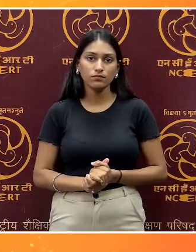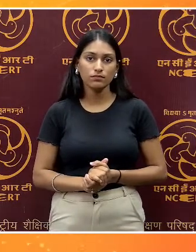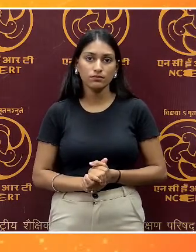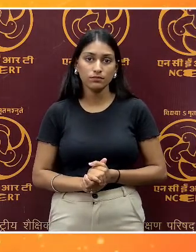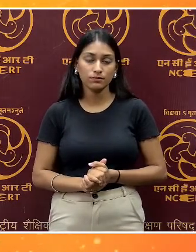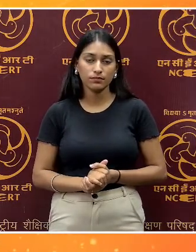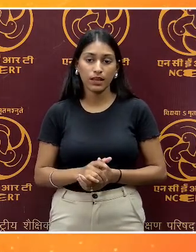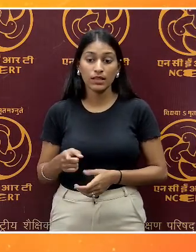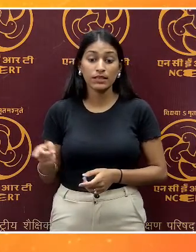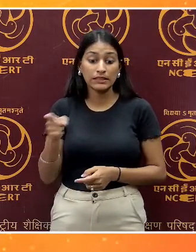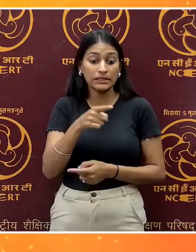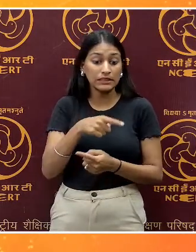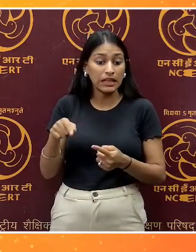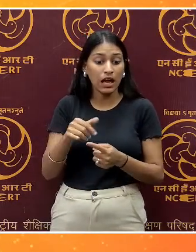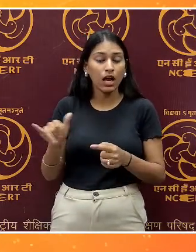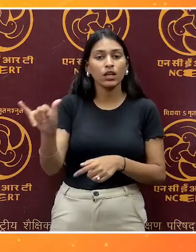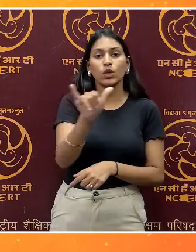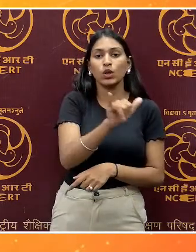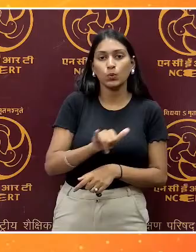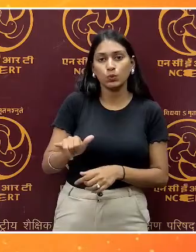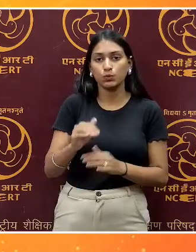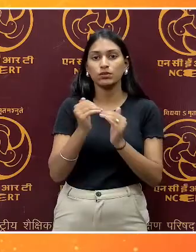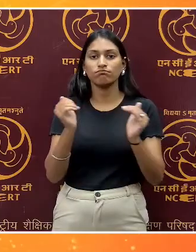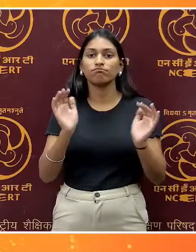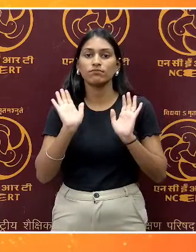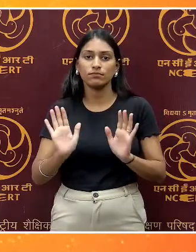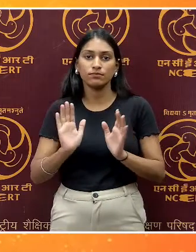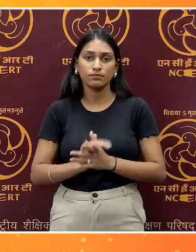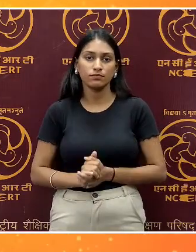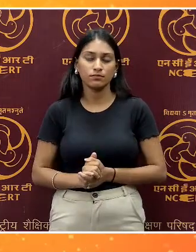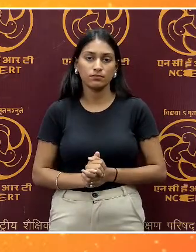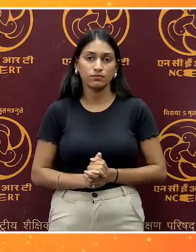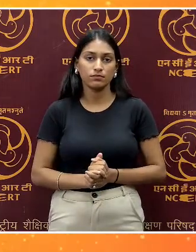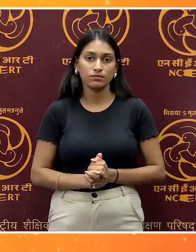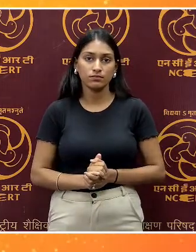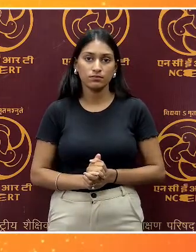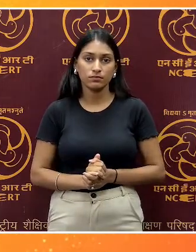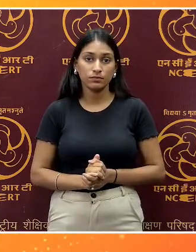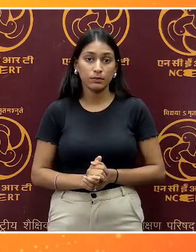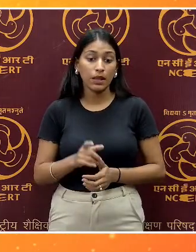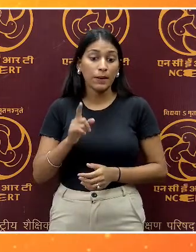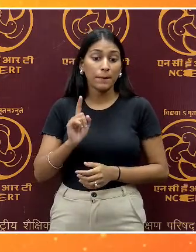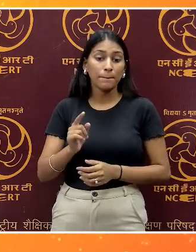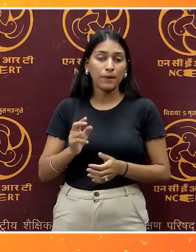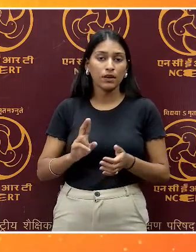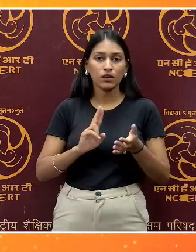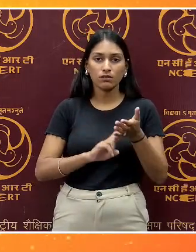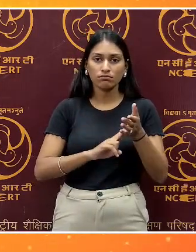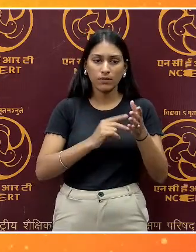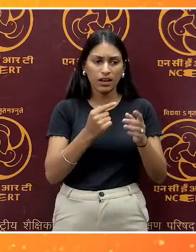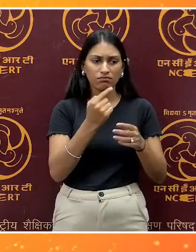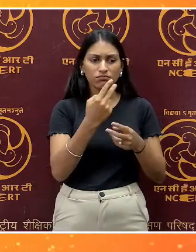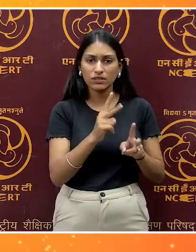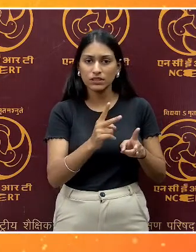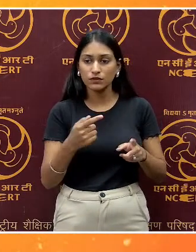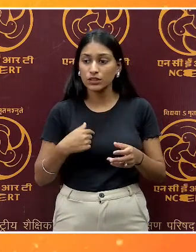are equal, m is not equal to n, but you have m into A equal to n